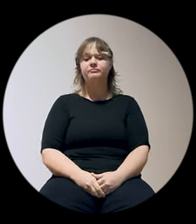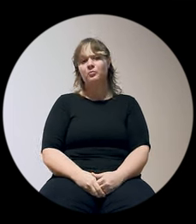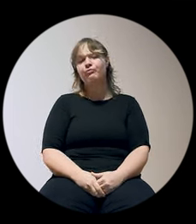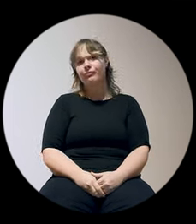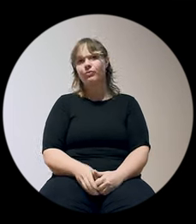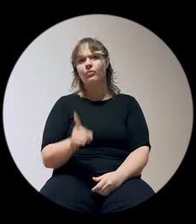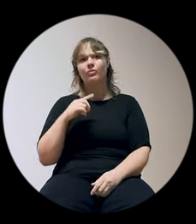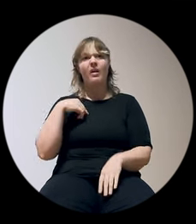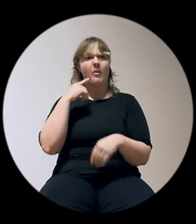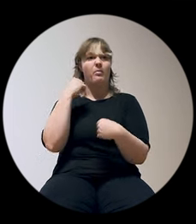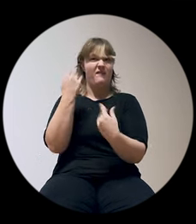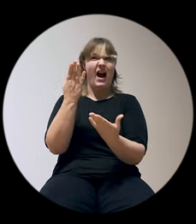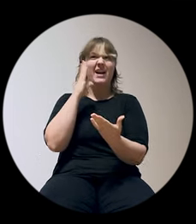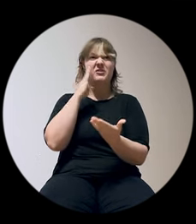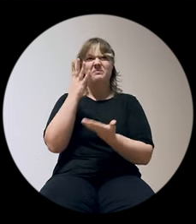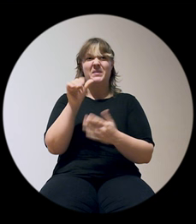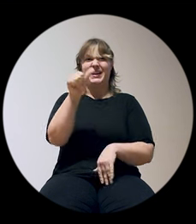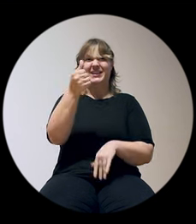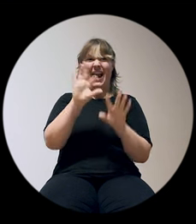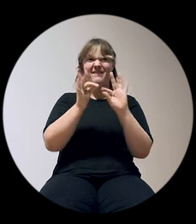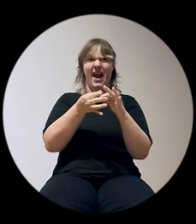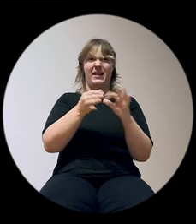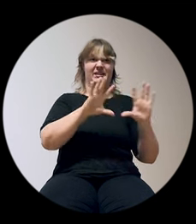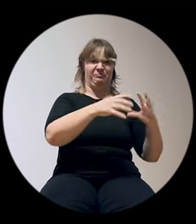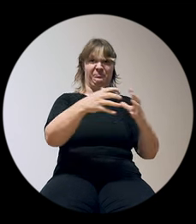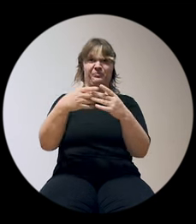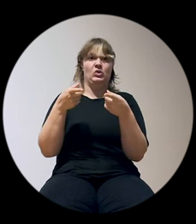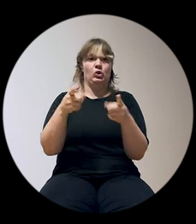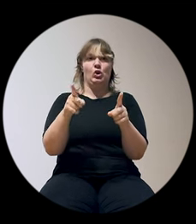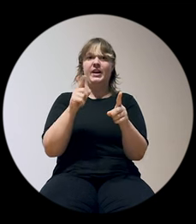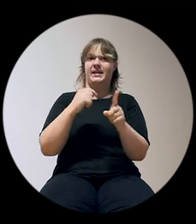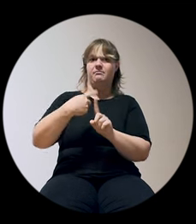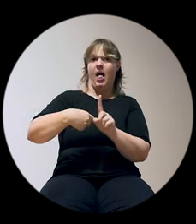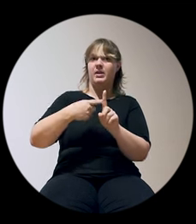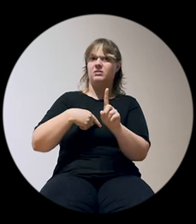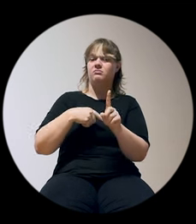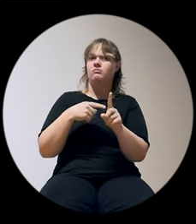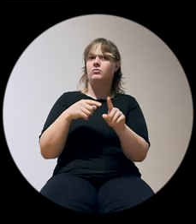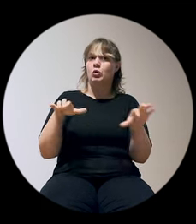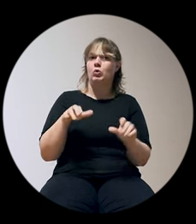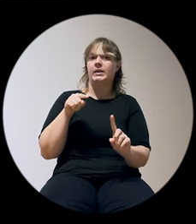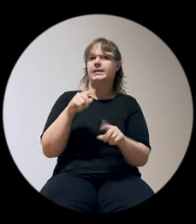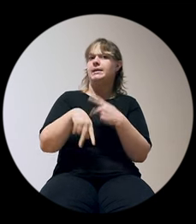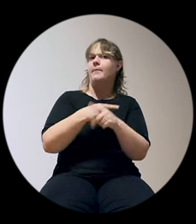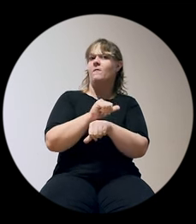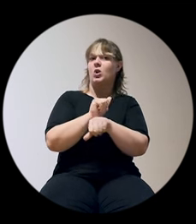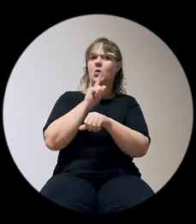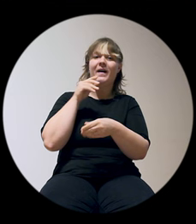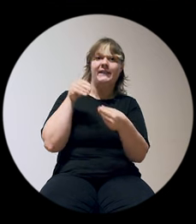probably provide for maybe 10 families during these abundant months doing this type of